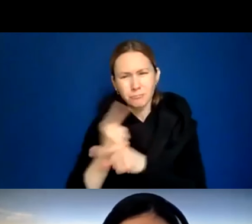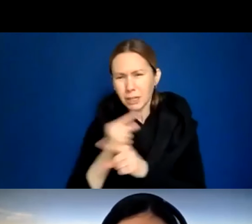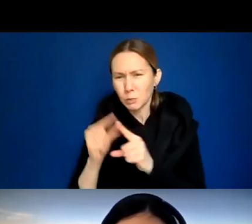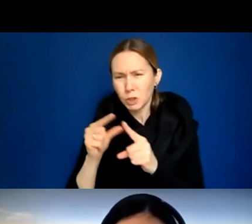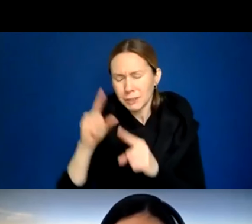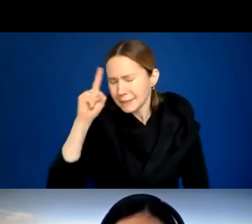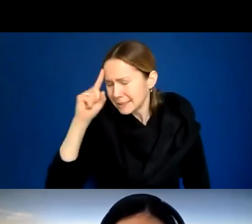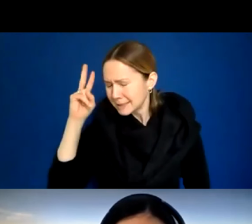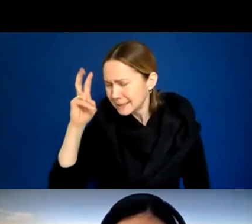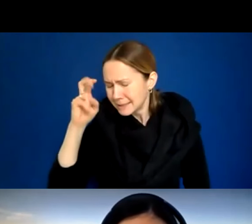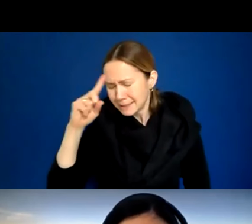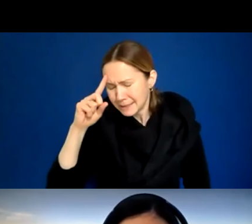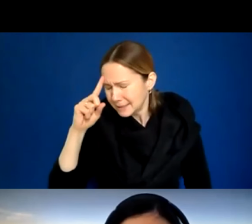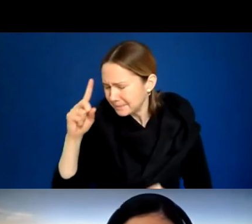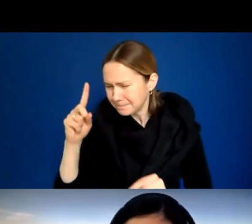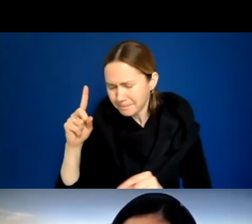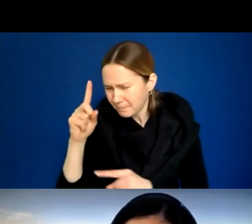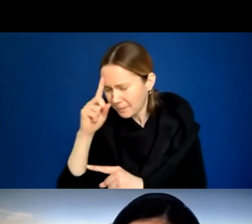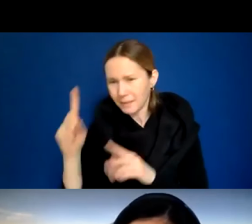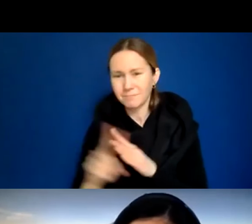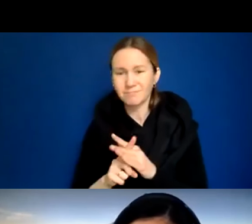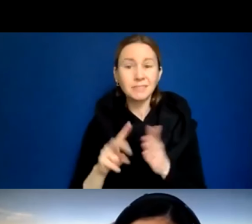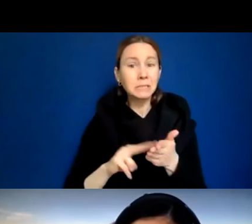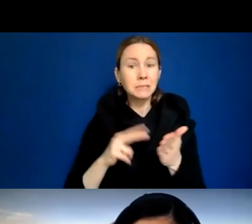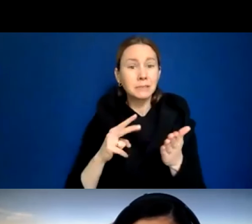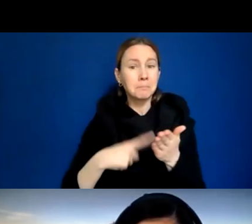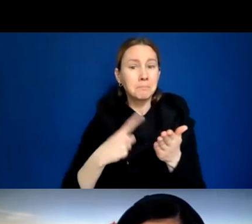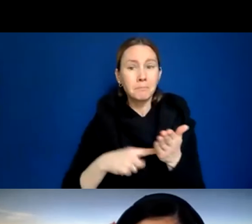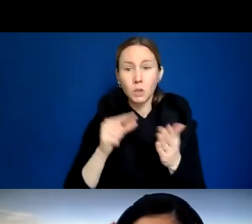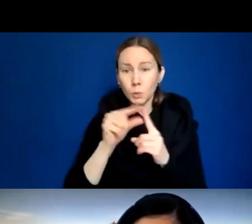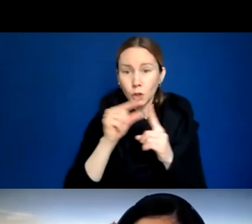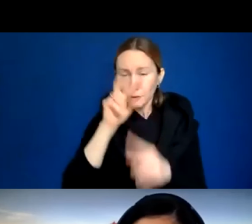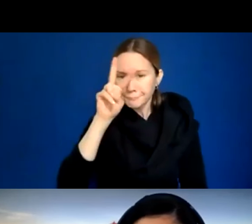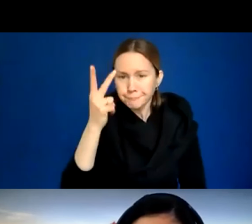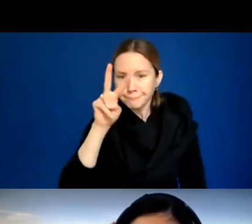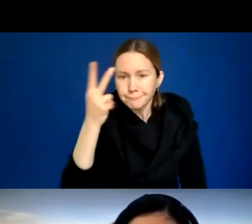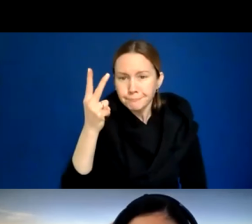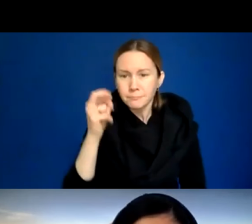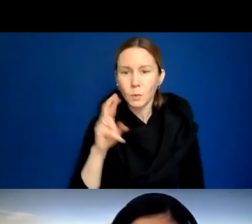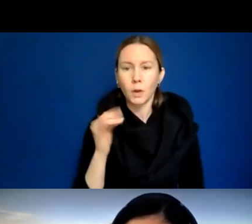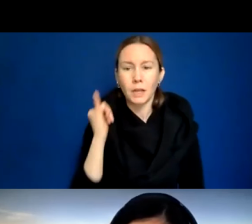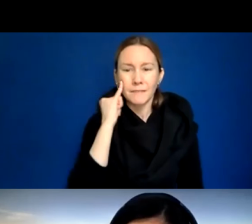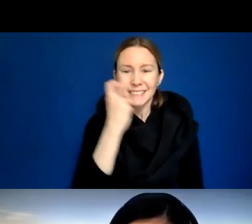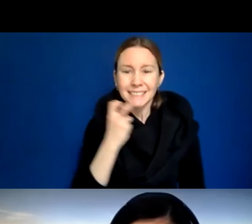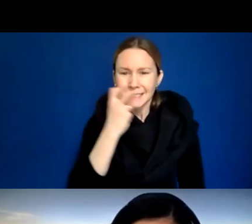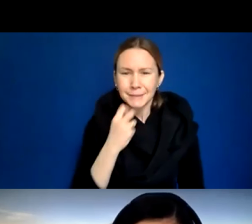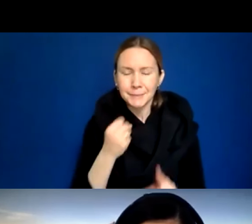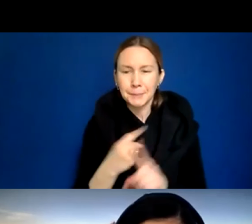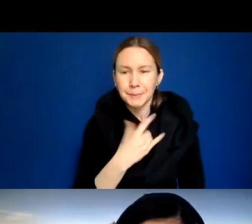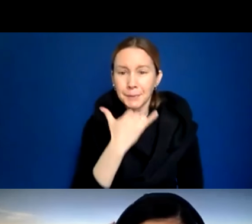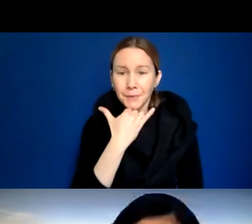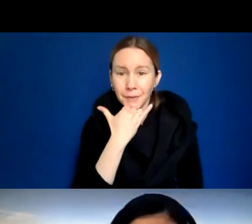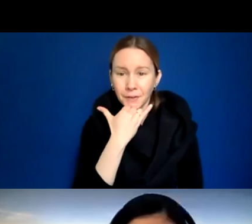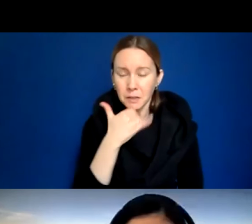For example, people can mix up words or just pronounce it differently when they didn't do that